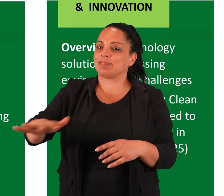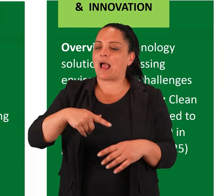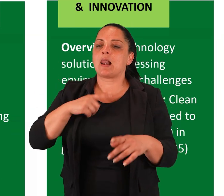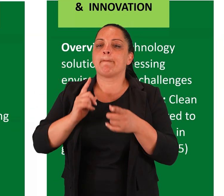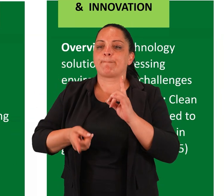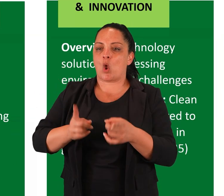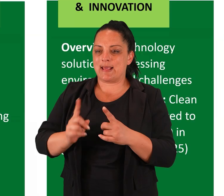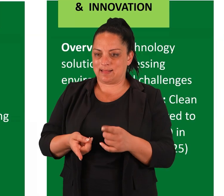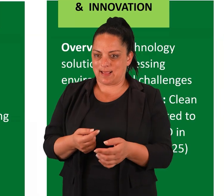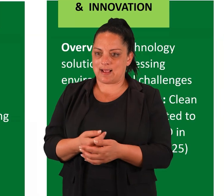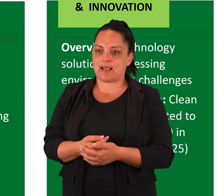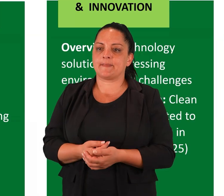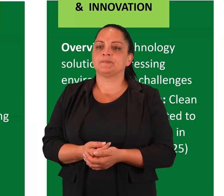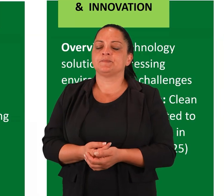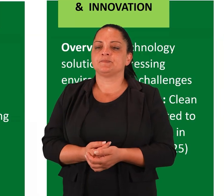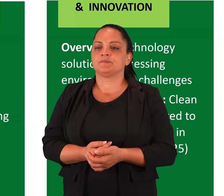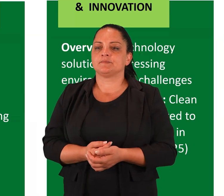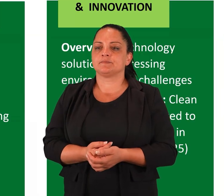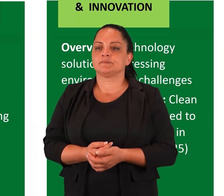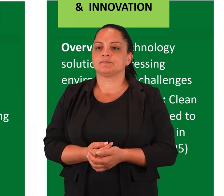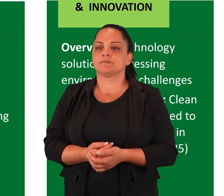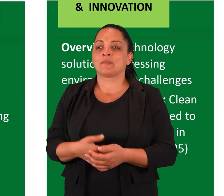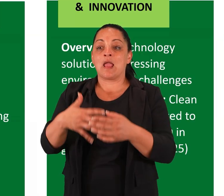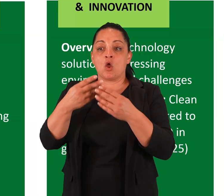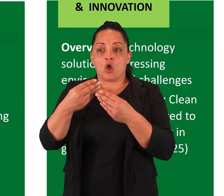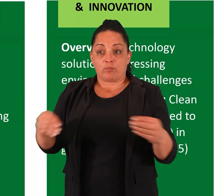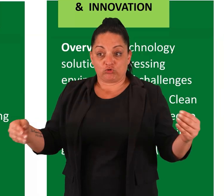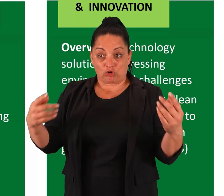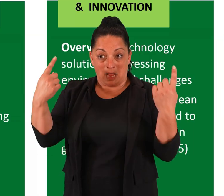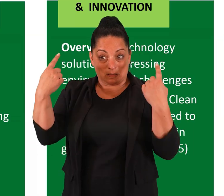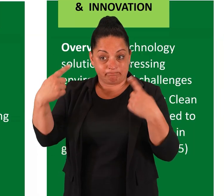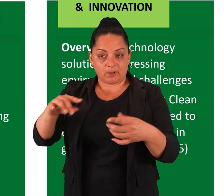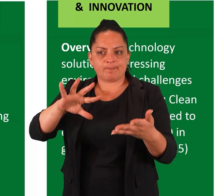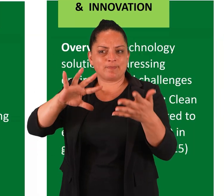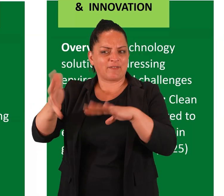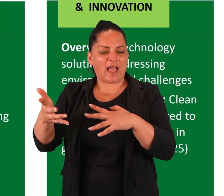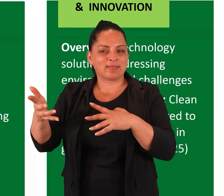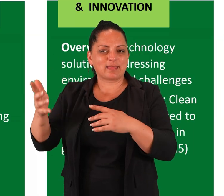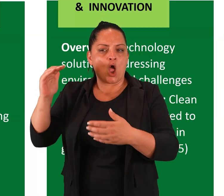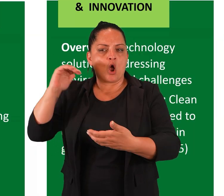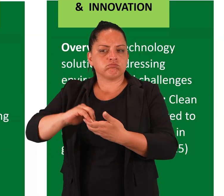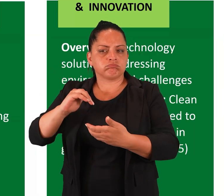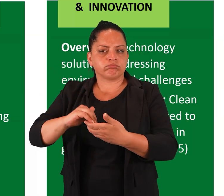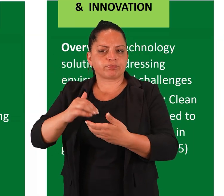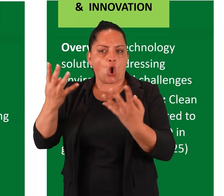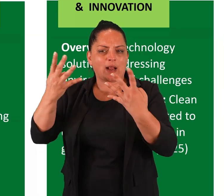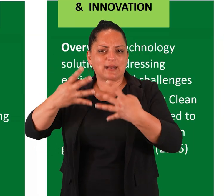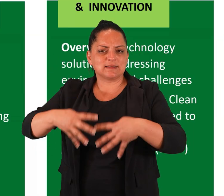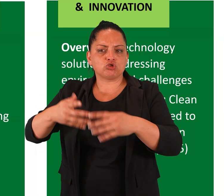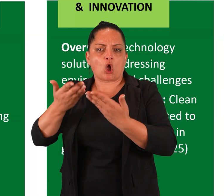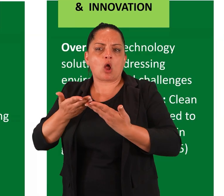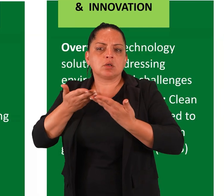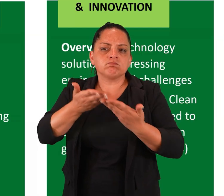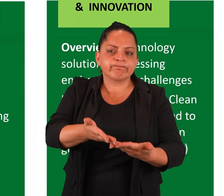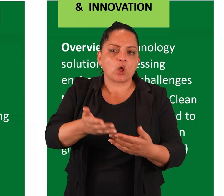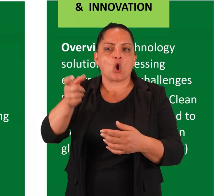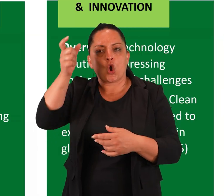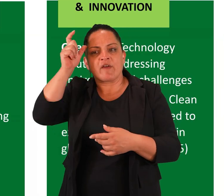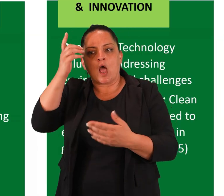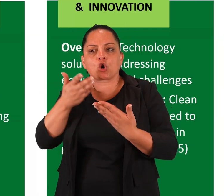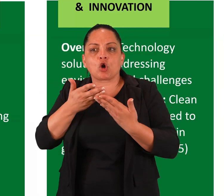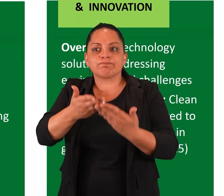policing. Professionals in this field help organizations and governments comply with the